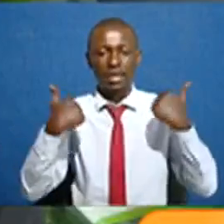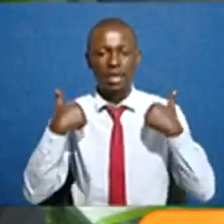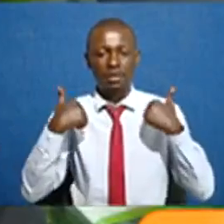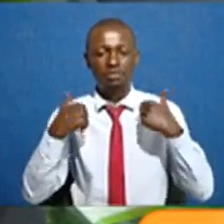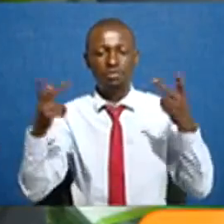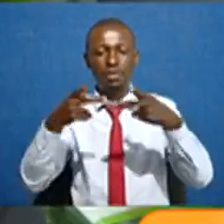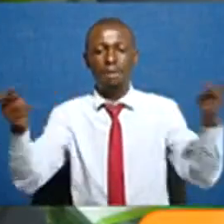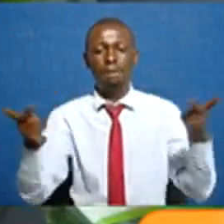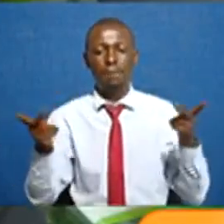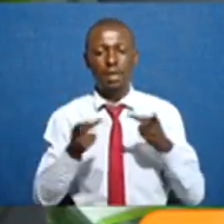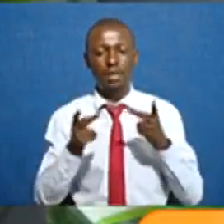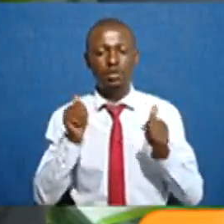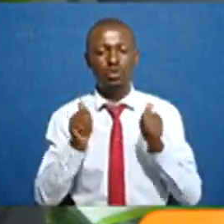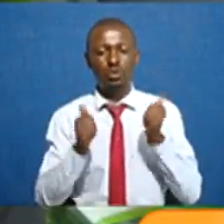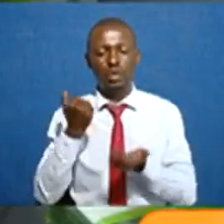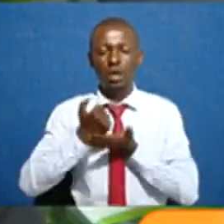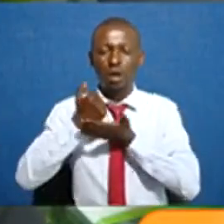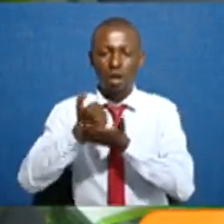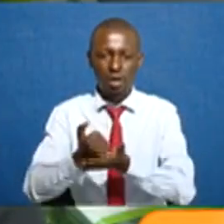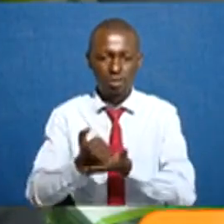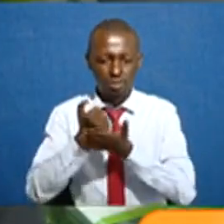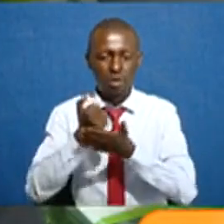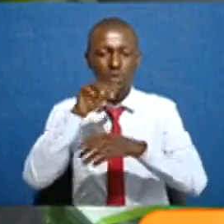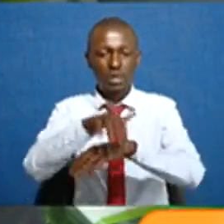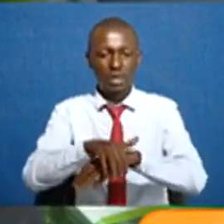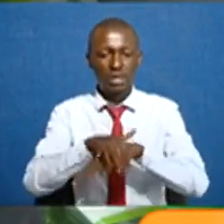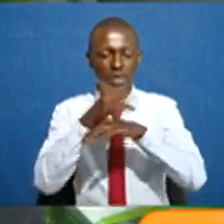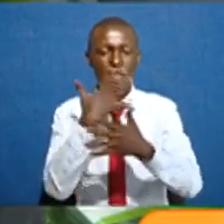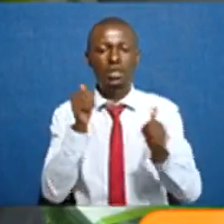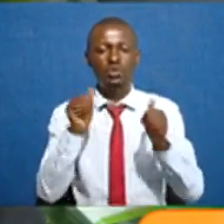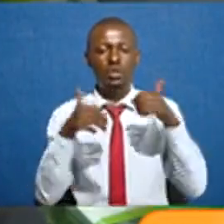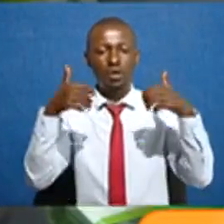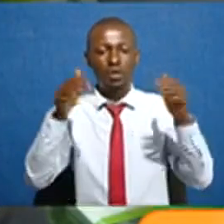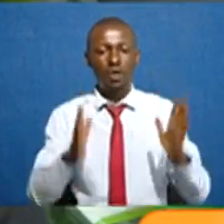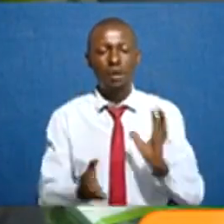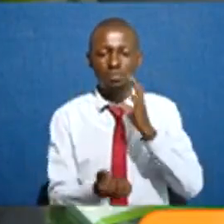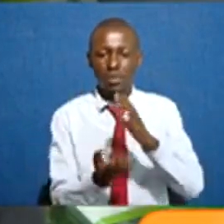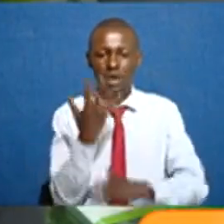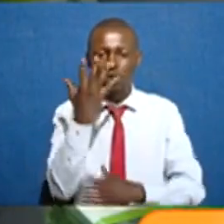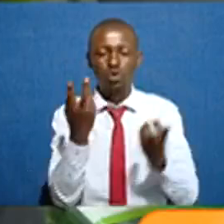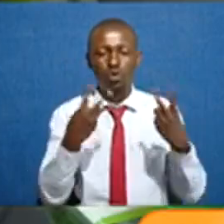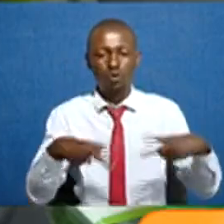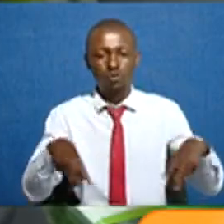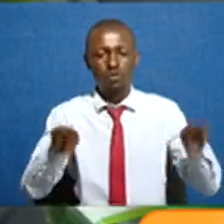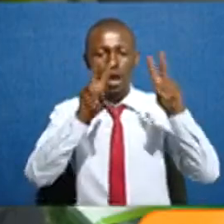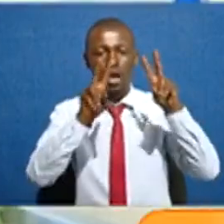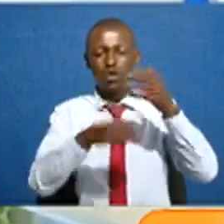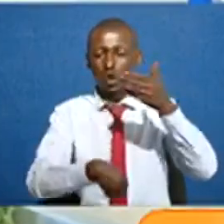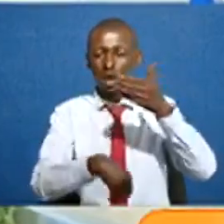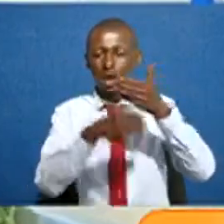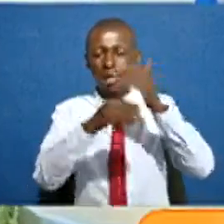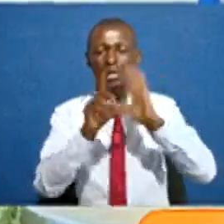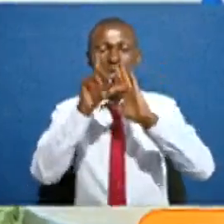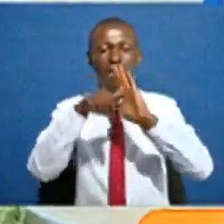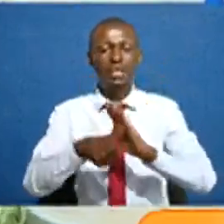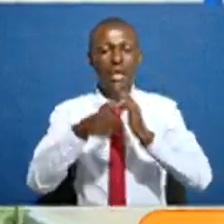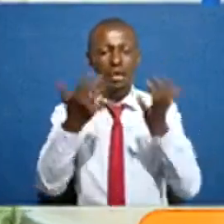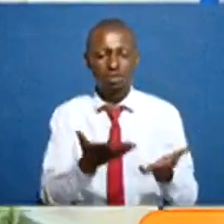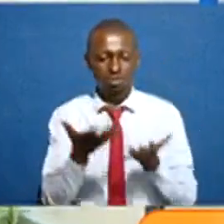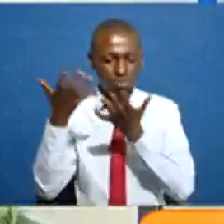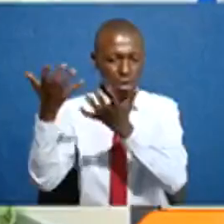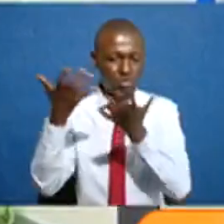facilities that will help us to receive produce from farmers, add some value to them, and then distribute.